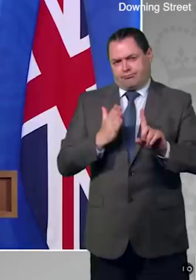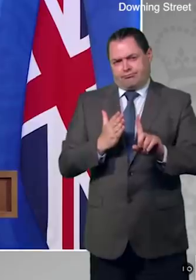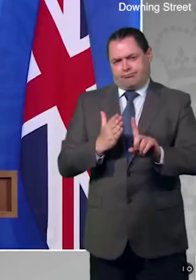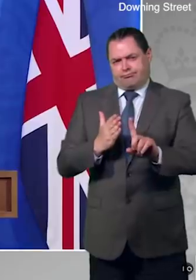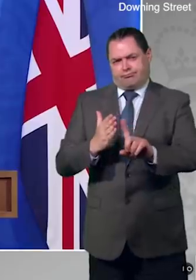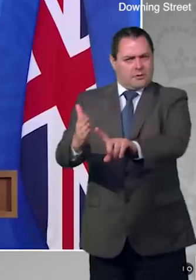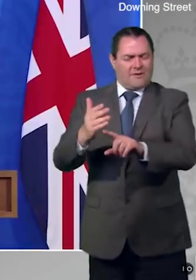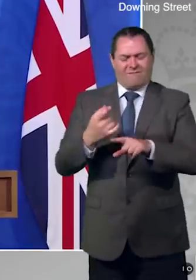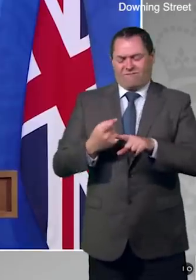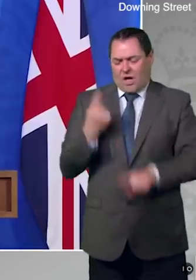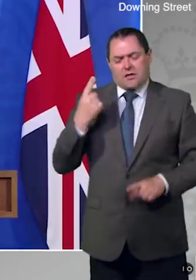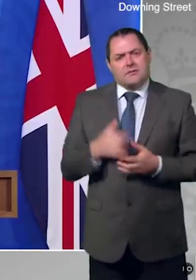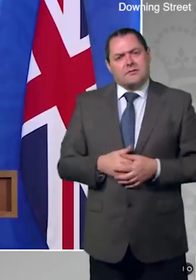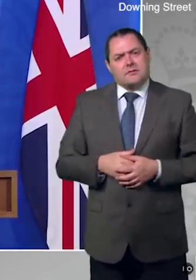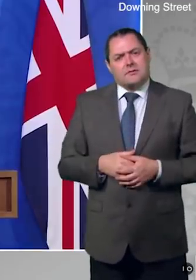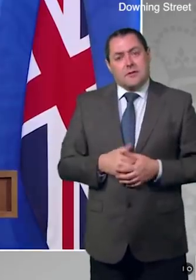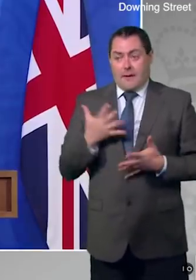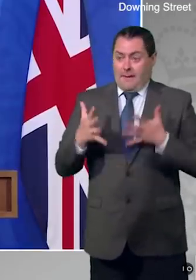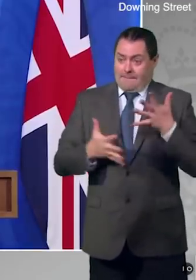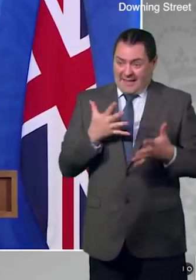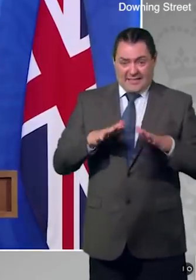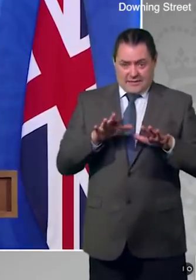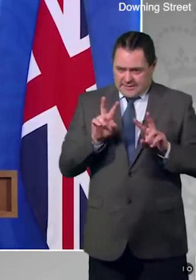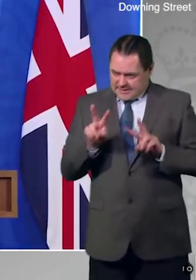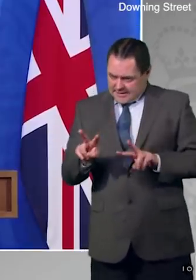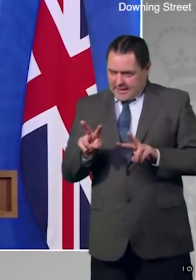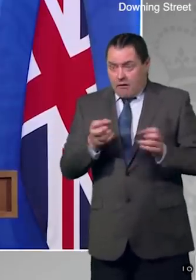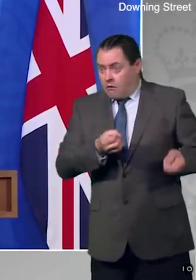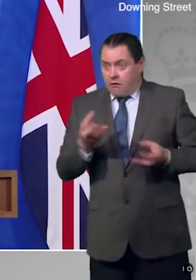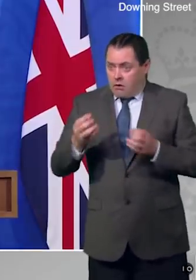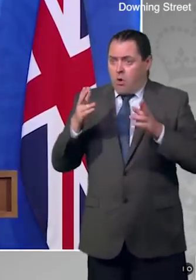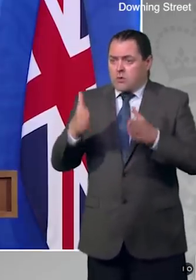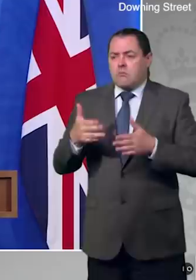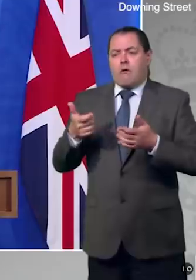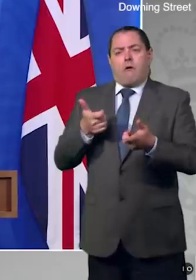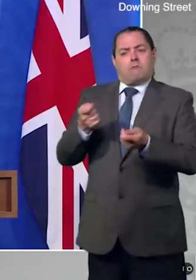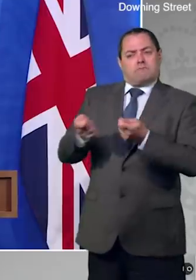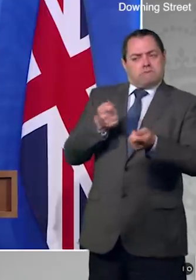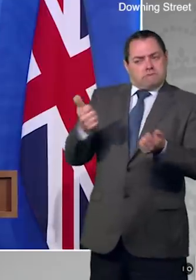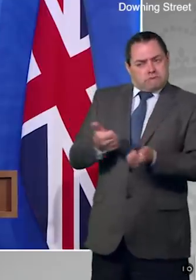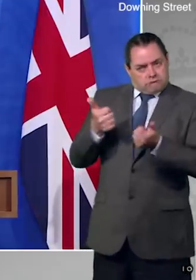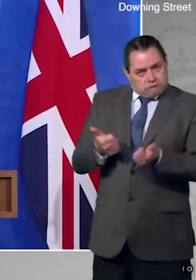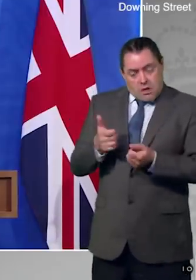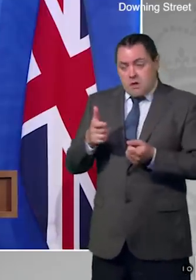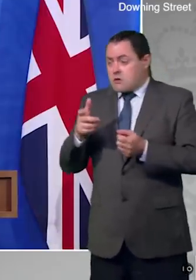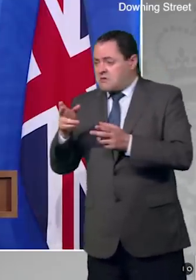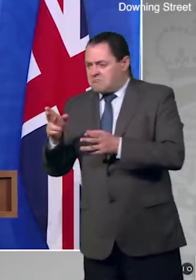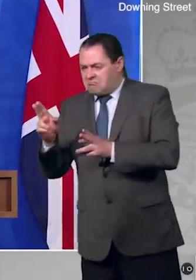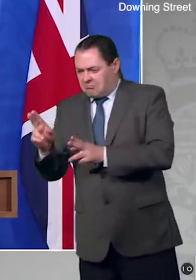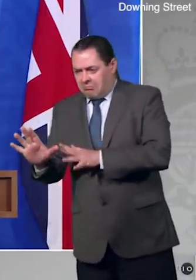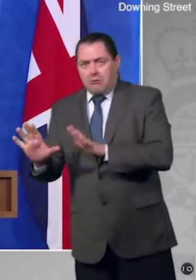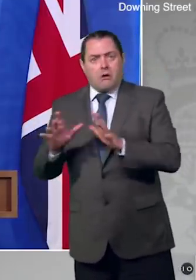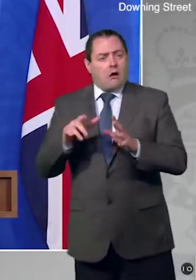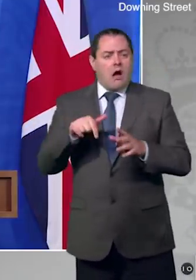position to keep hospitalizations down, to live with this disease, and to complete